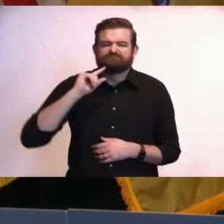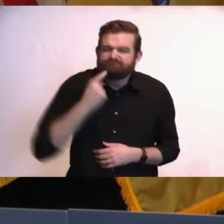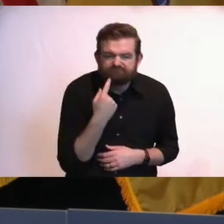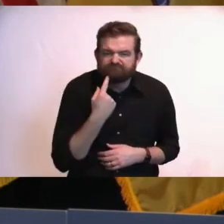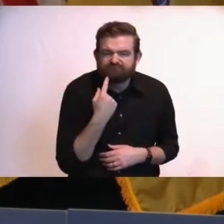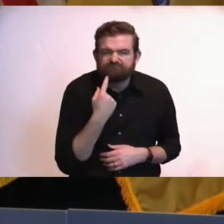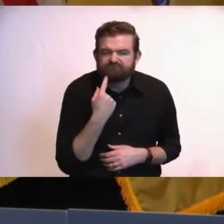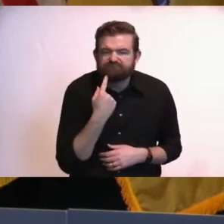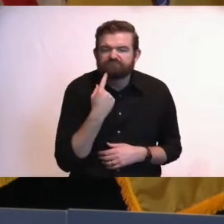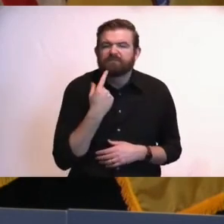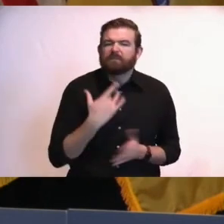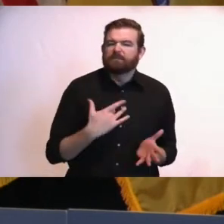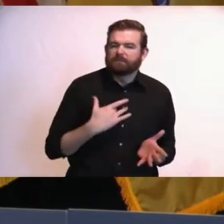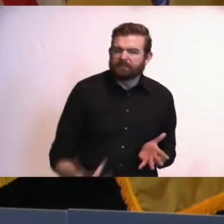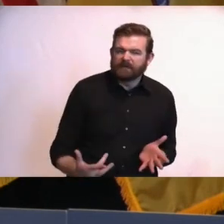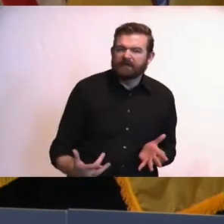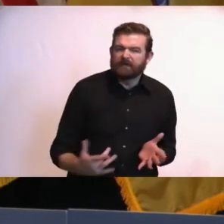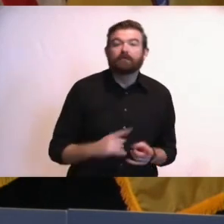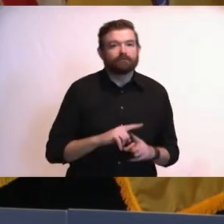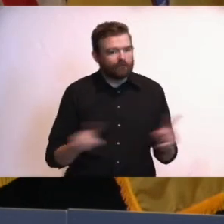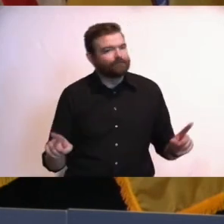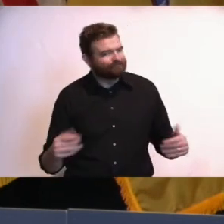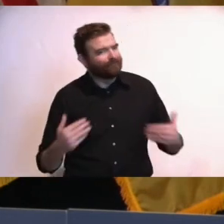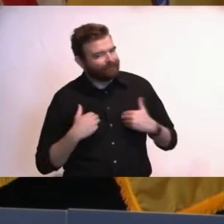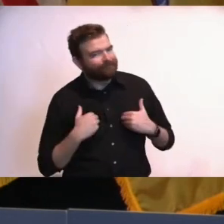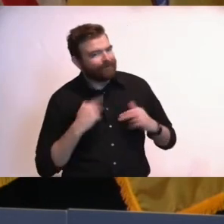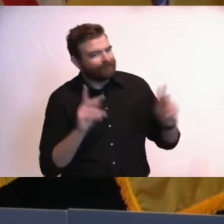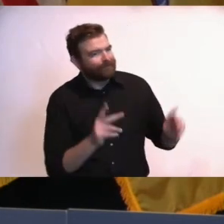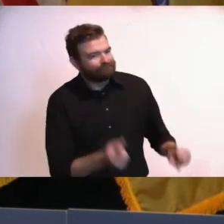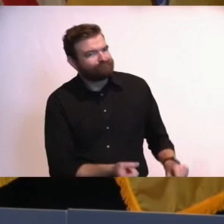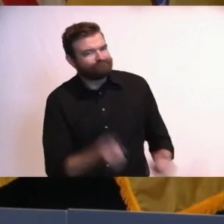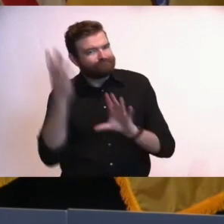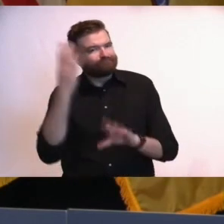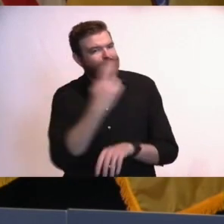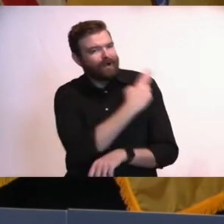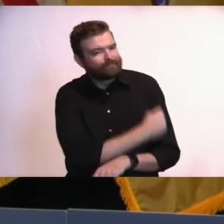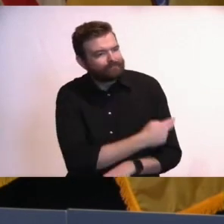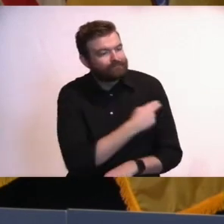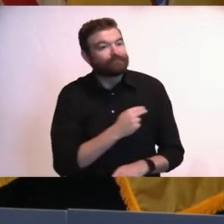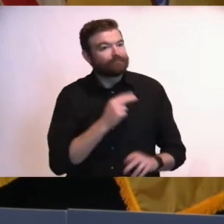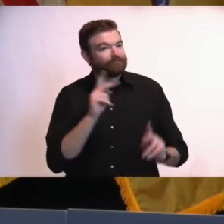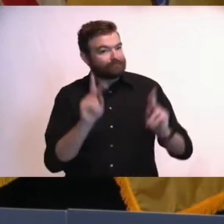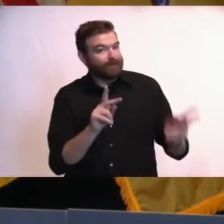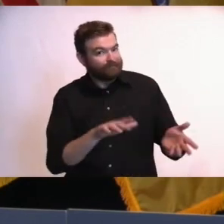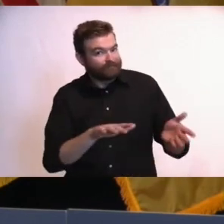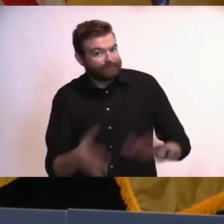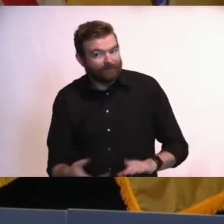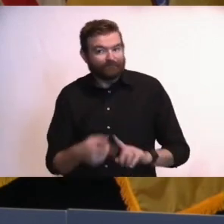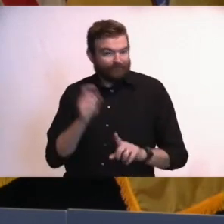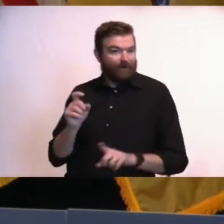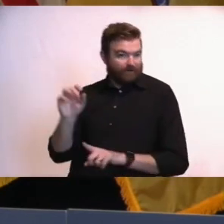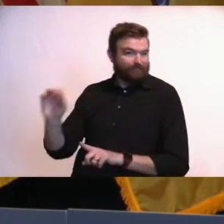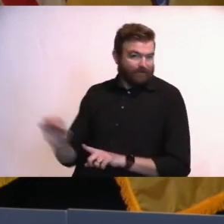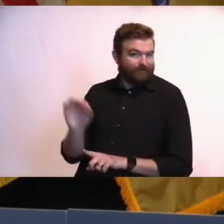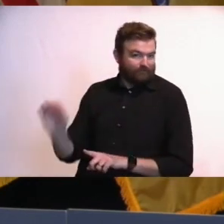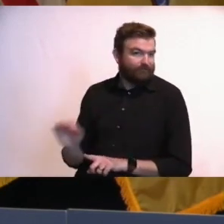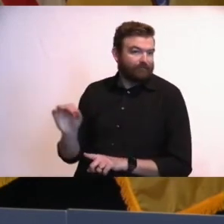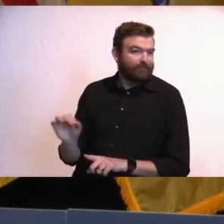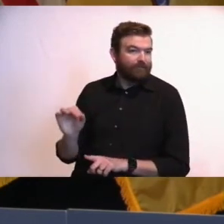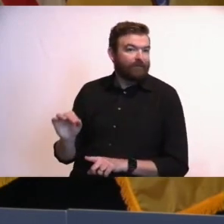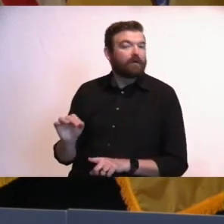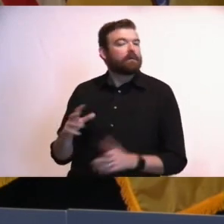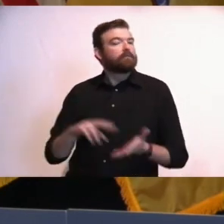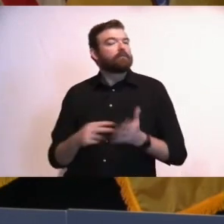there are hospitalizations and deaths that are associated with Omicron, and that it's really important that we're not complacent with regard